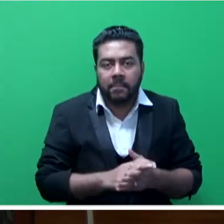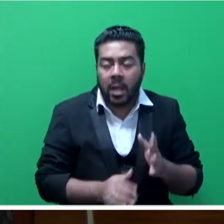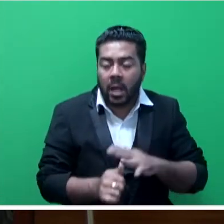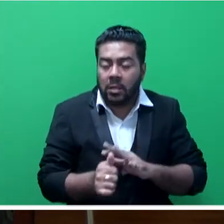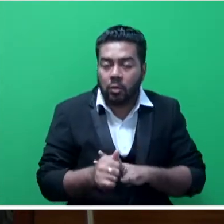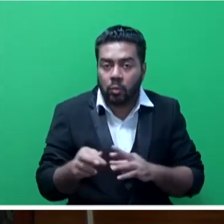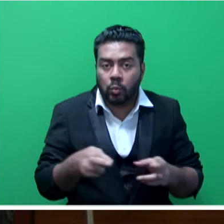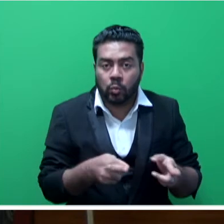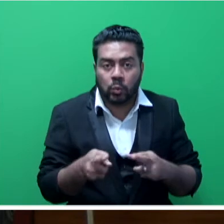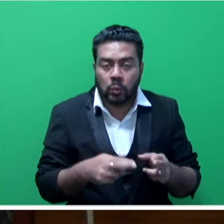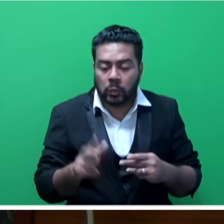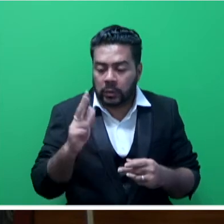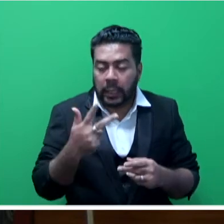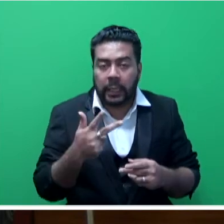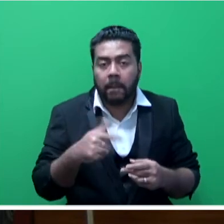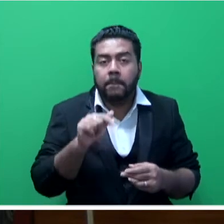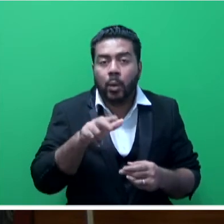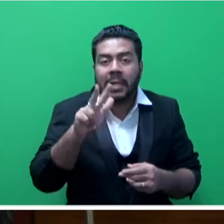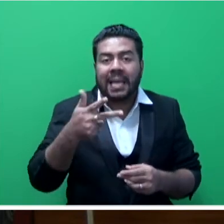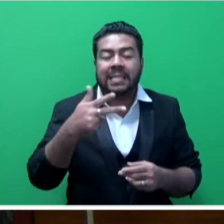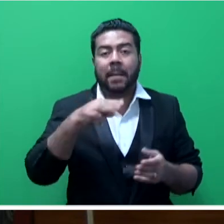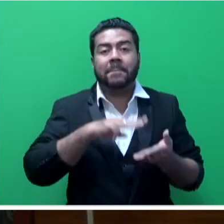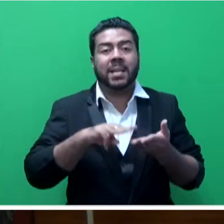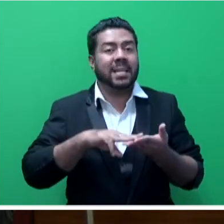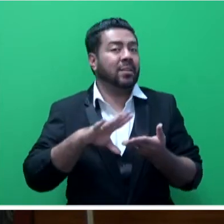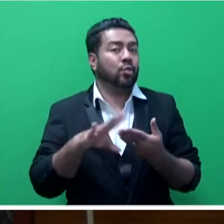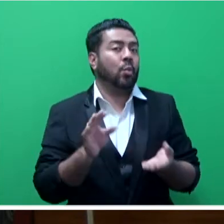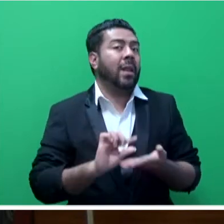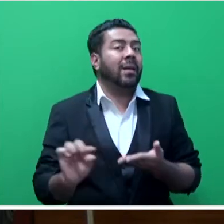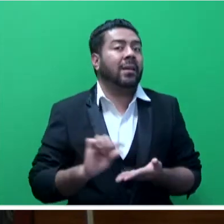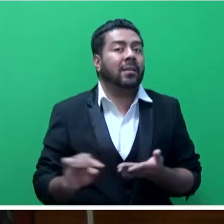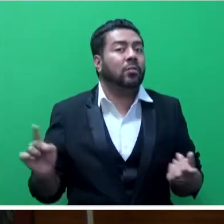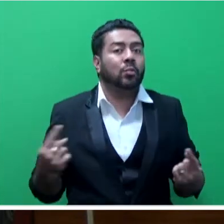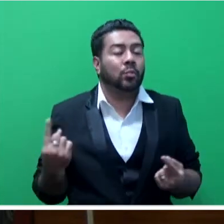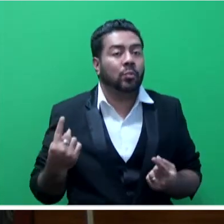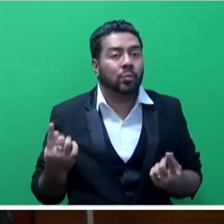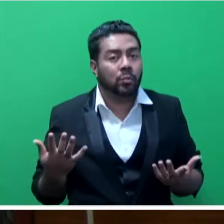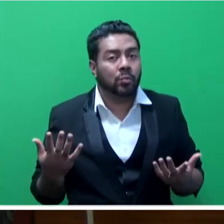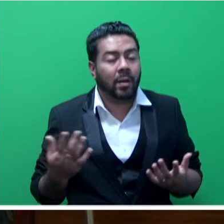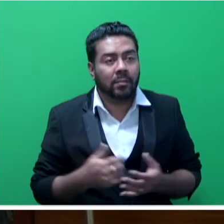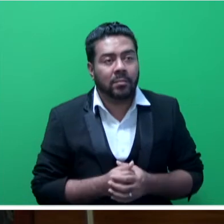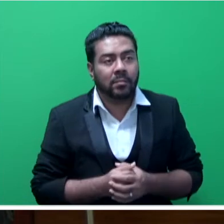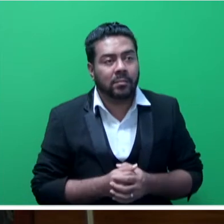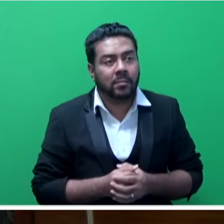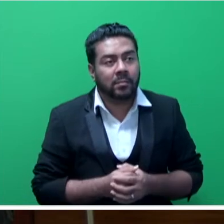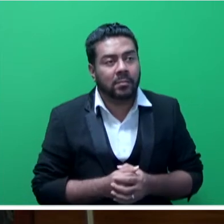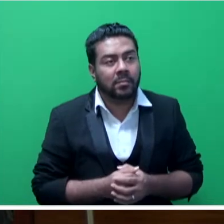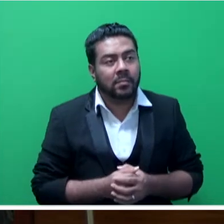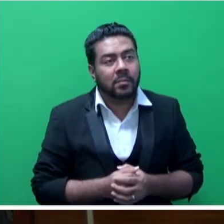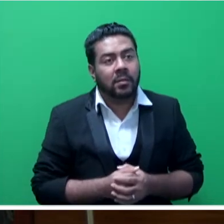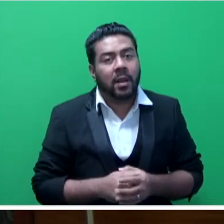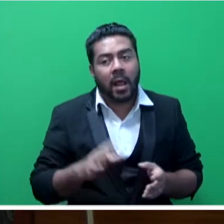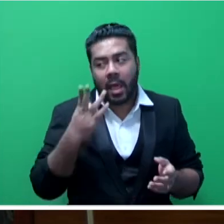so we've got $0.8 million allocated to construct access roads so that farmers are able